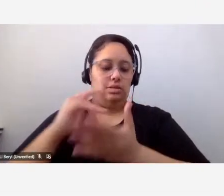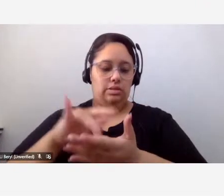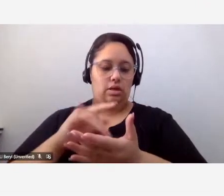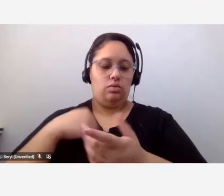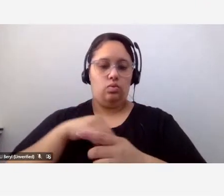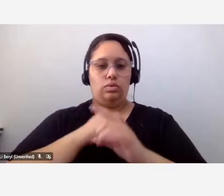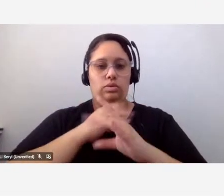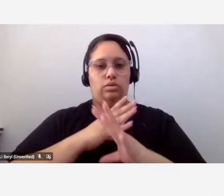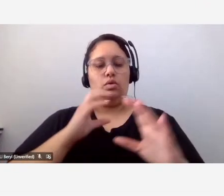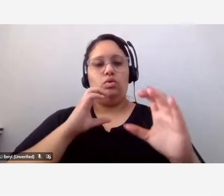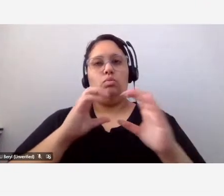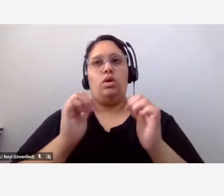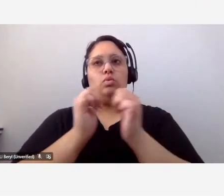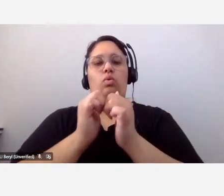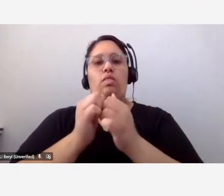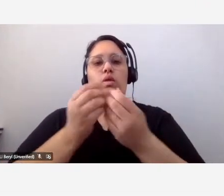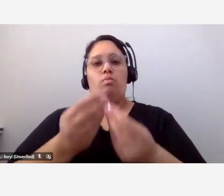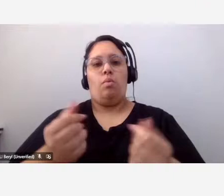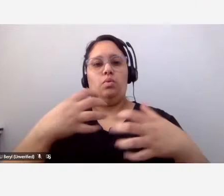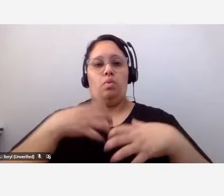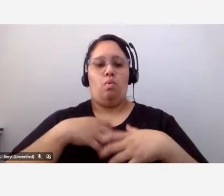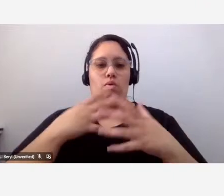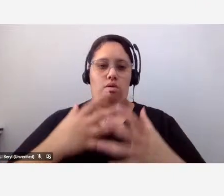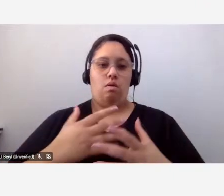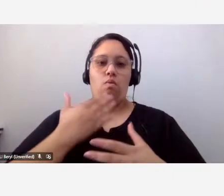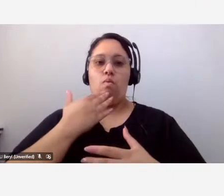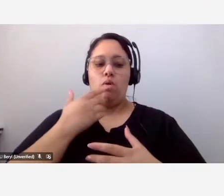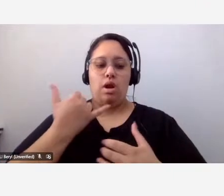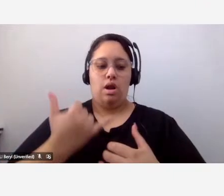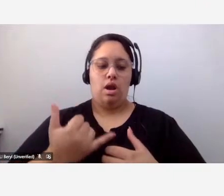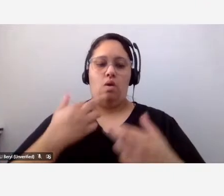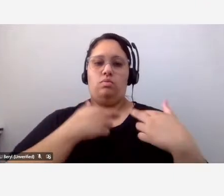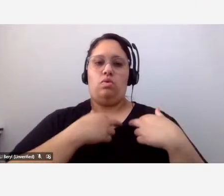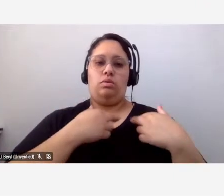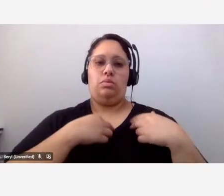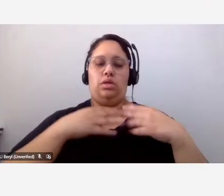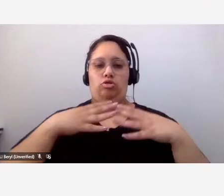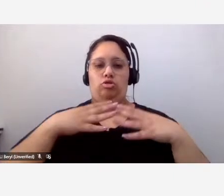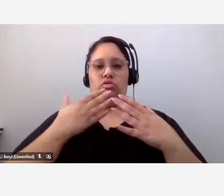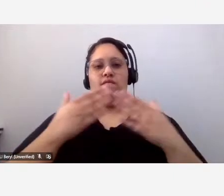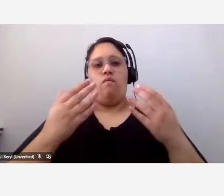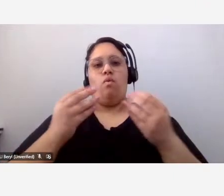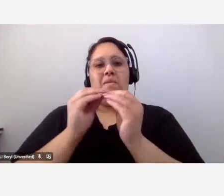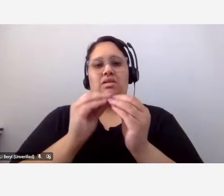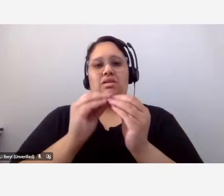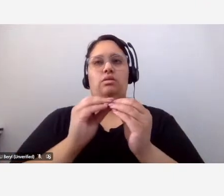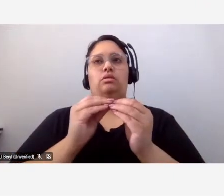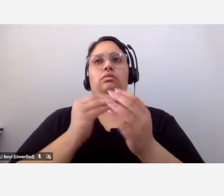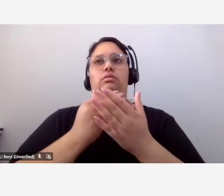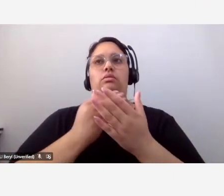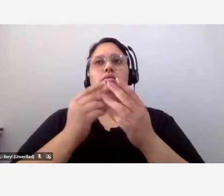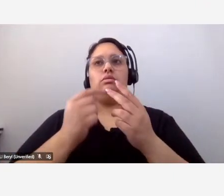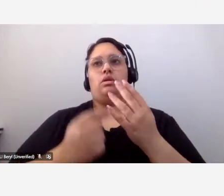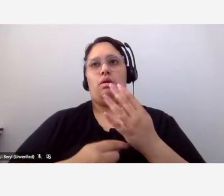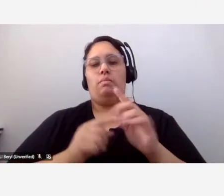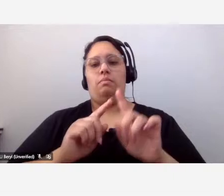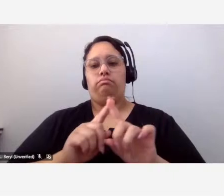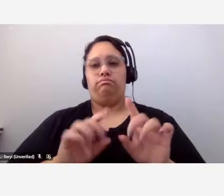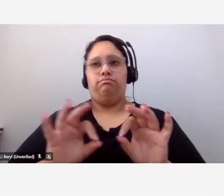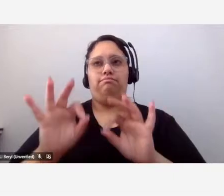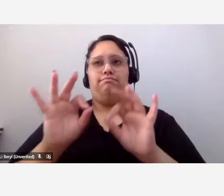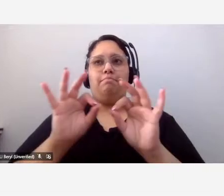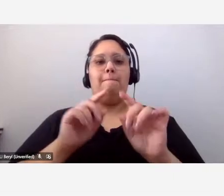start communicating with the property owner, who is ultimately responsible for the maintenance and restoration. There's a couple of